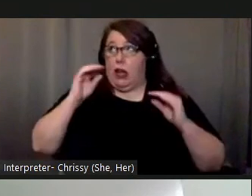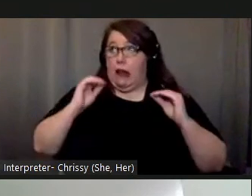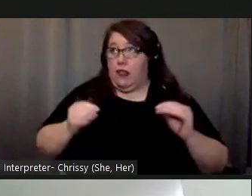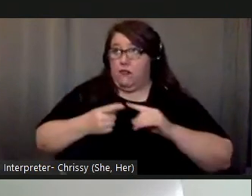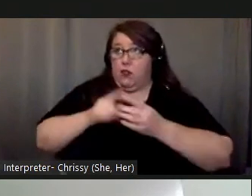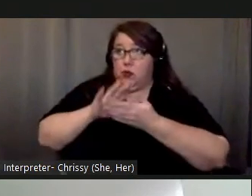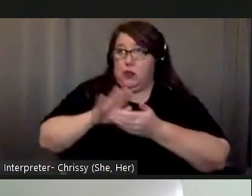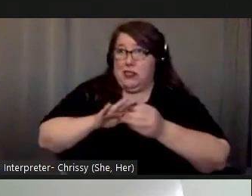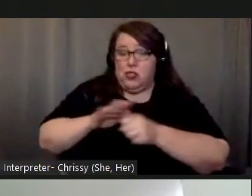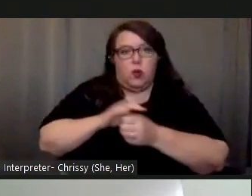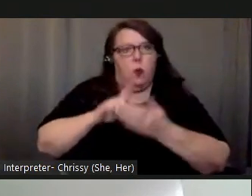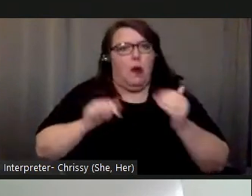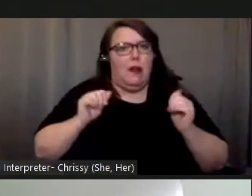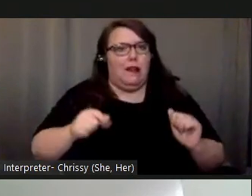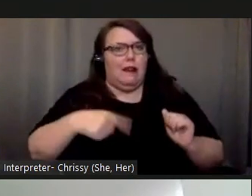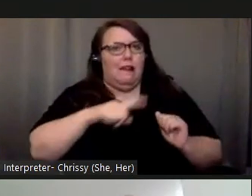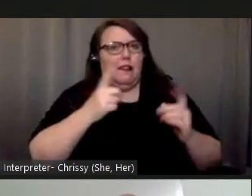school district?